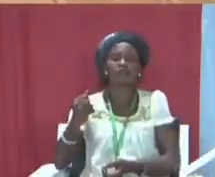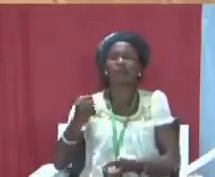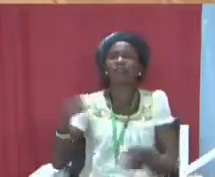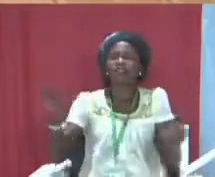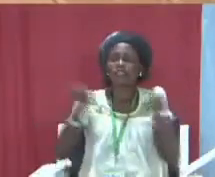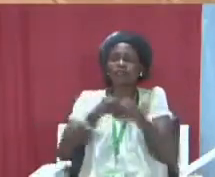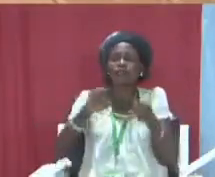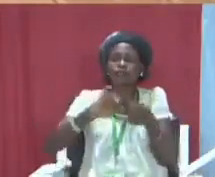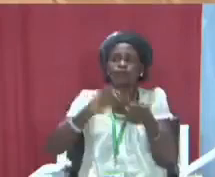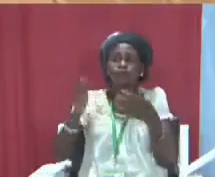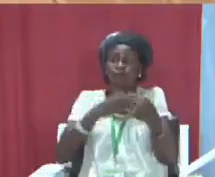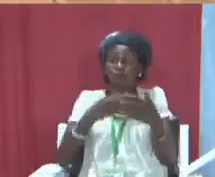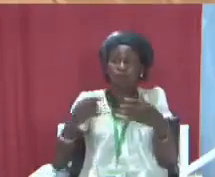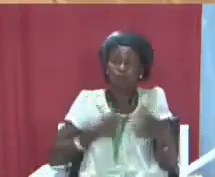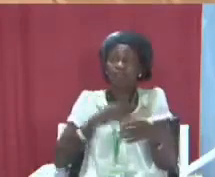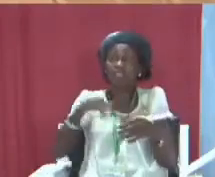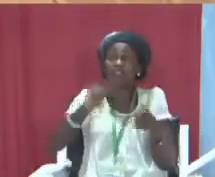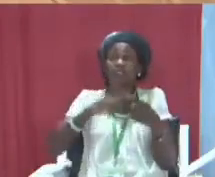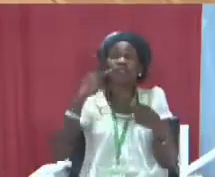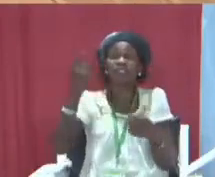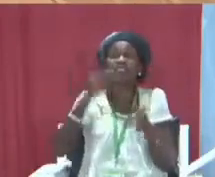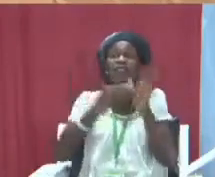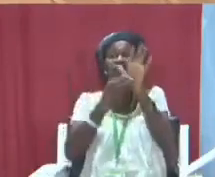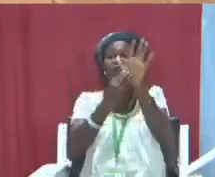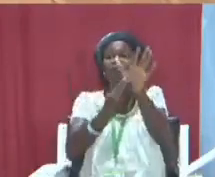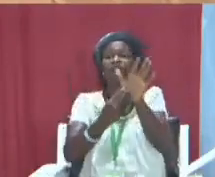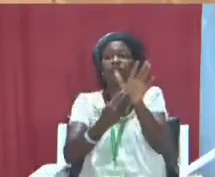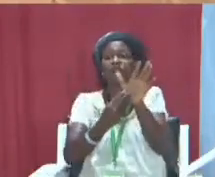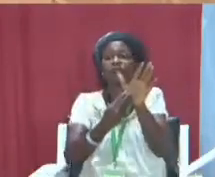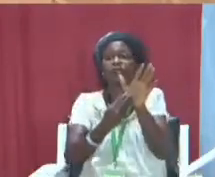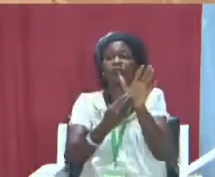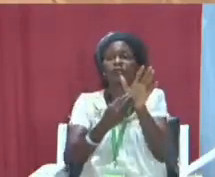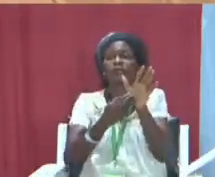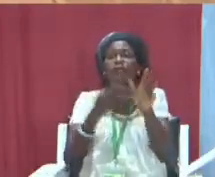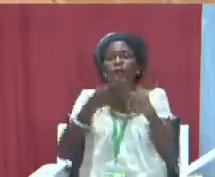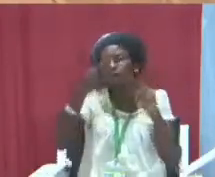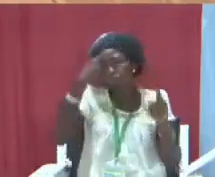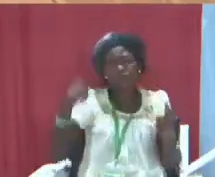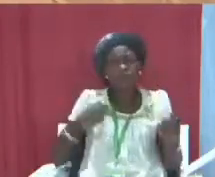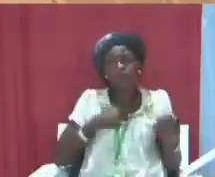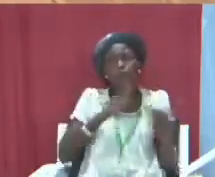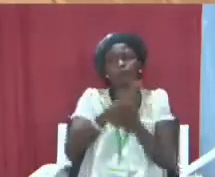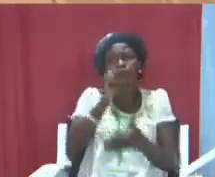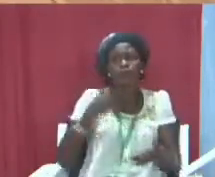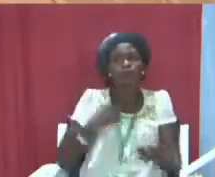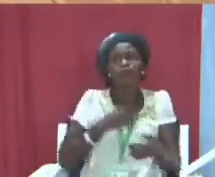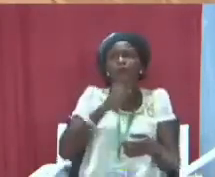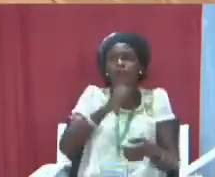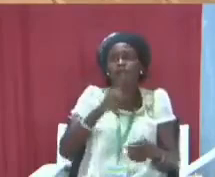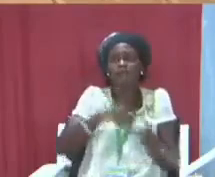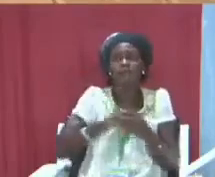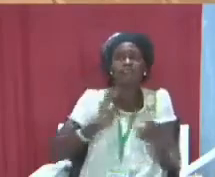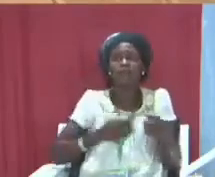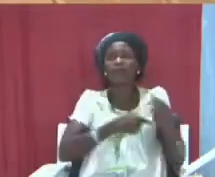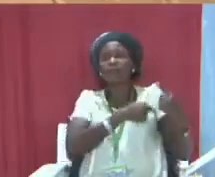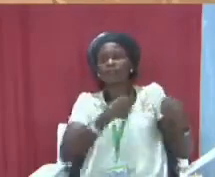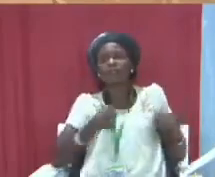Even though we are yet to see the manifestation, but because we believe and we are convinced in our hearts,